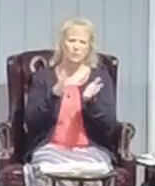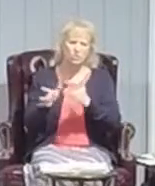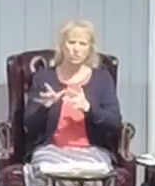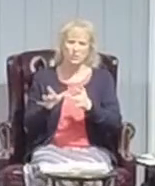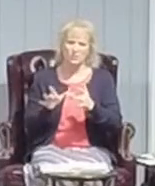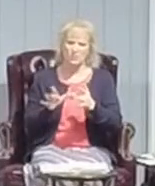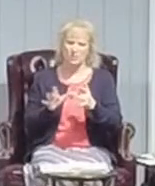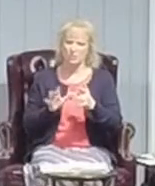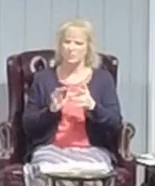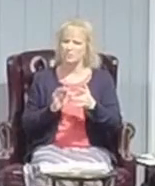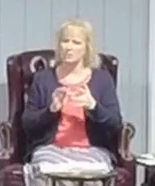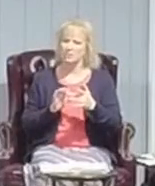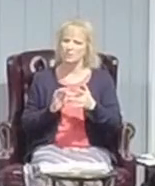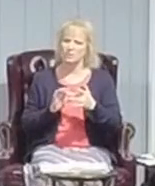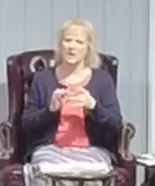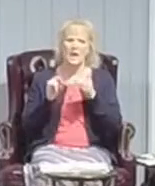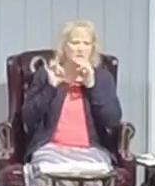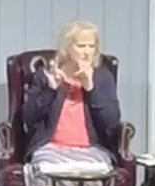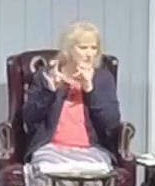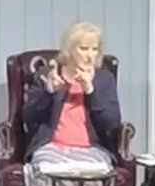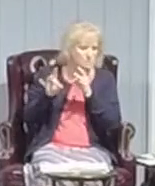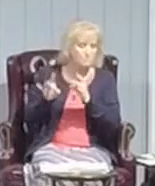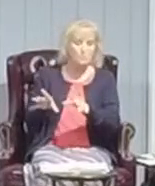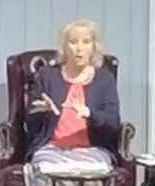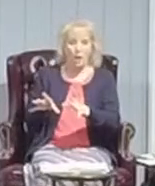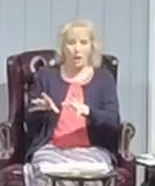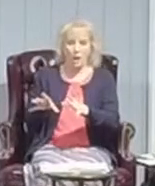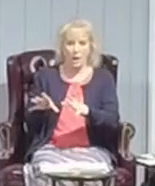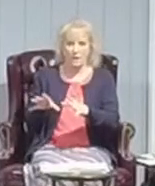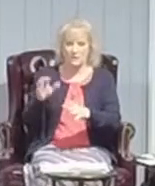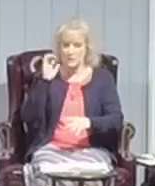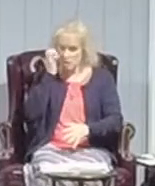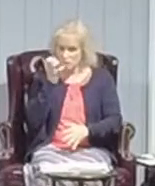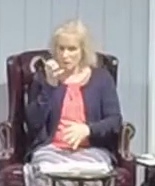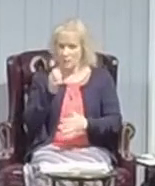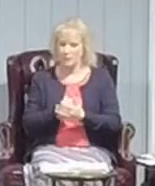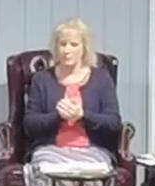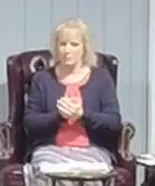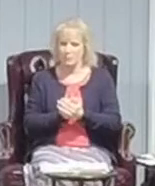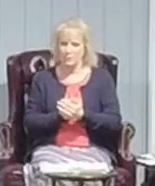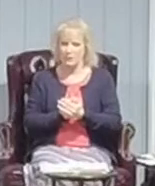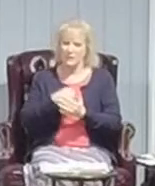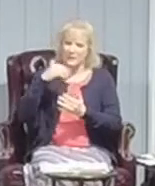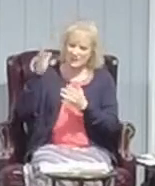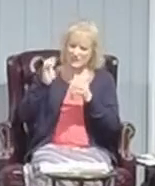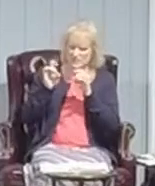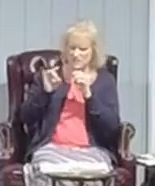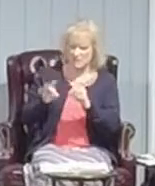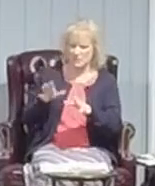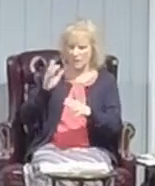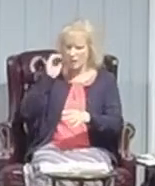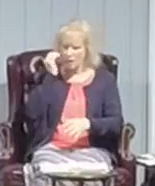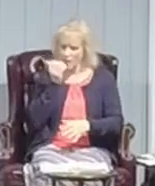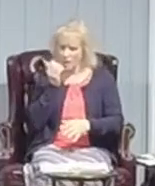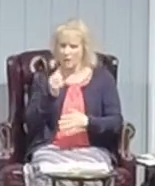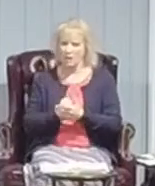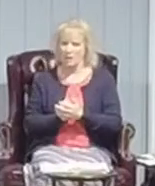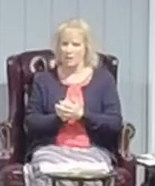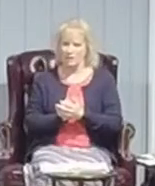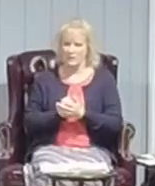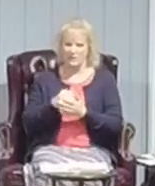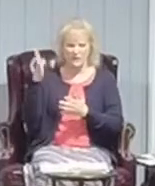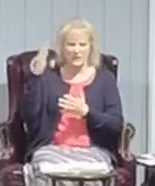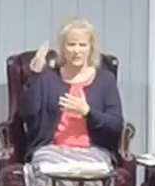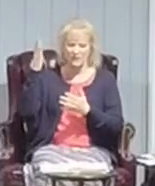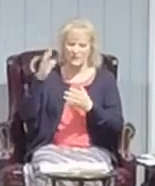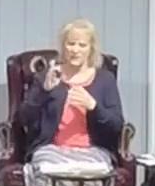cross, the Bible says, he despised the shame. He despised the shame. He